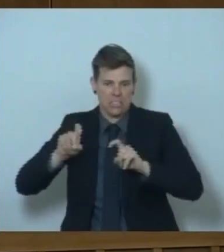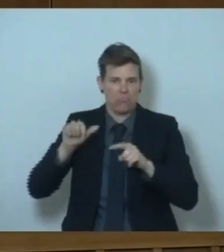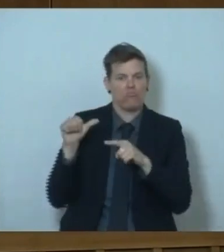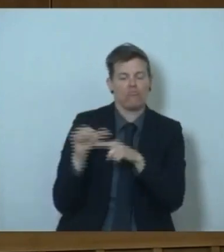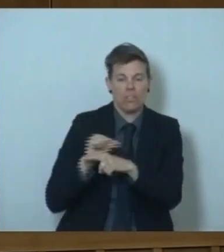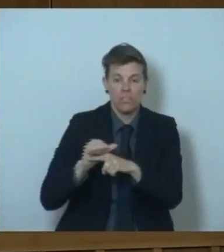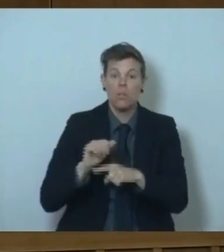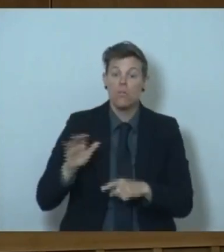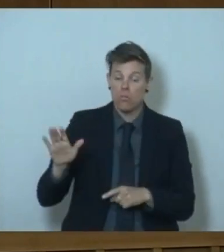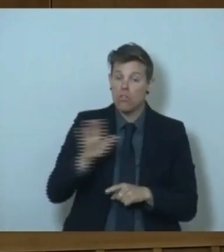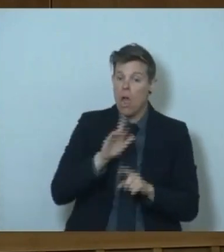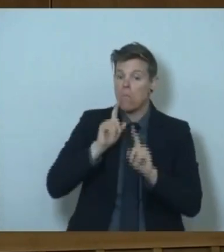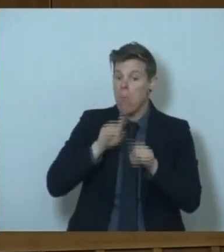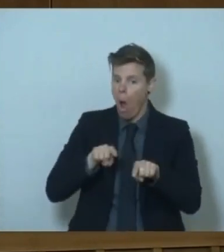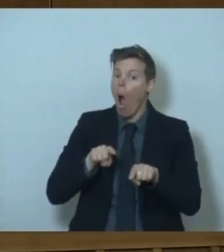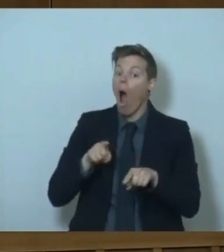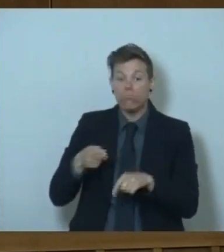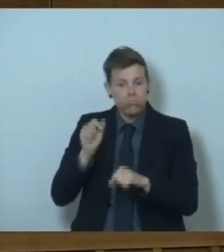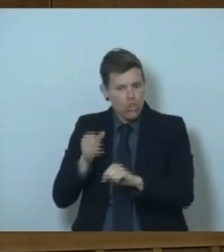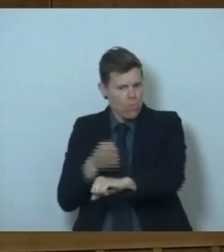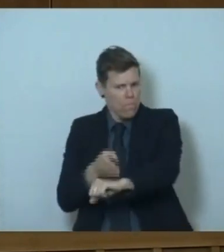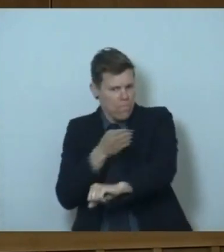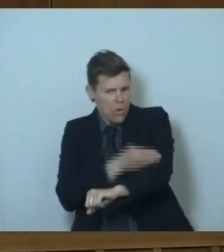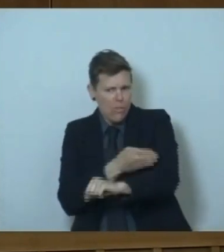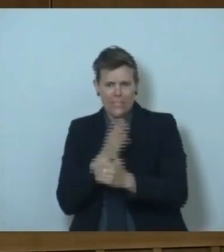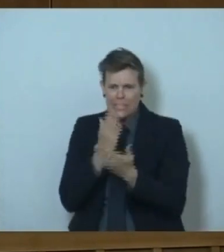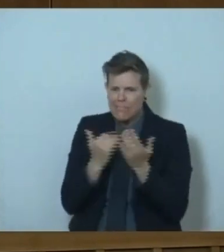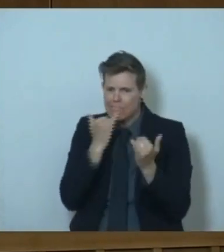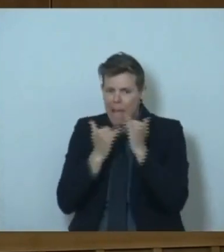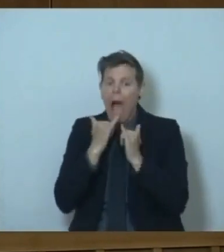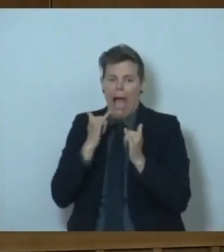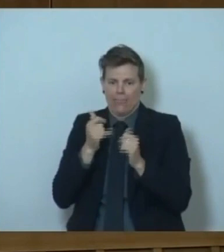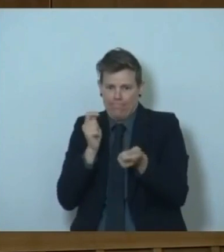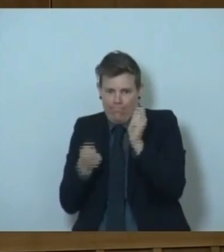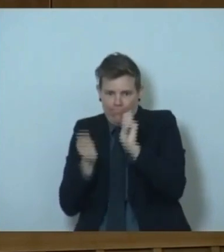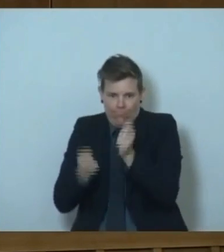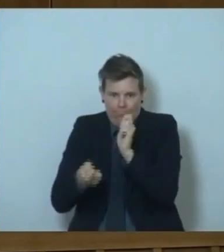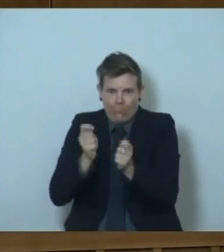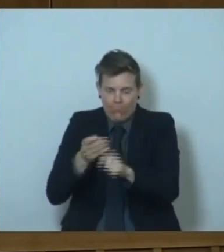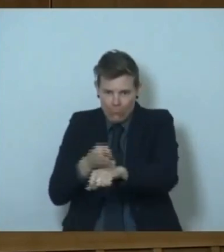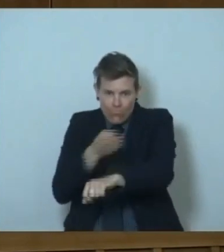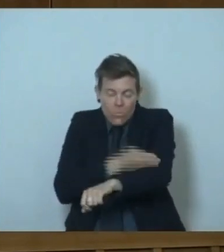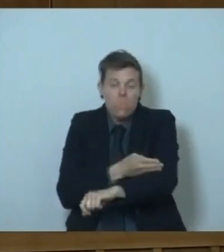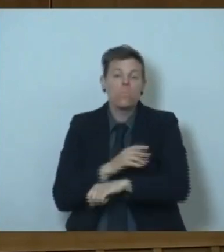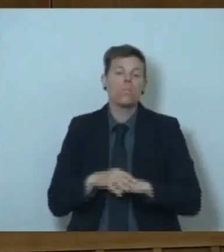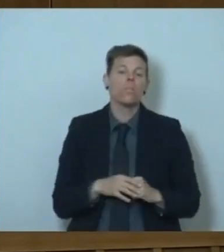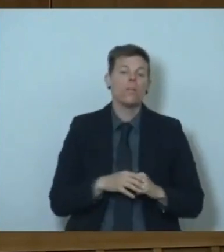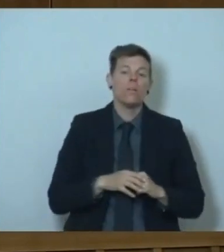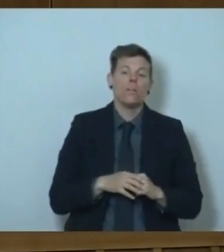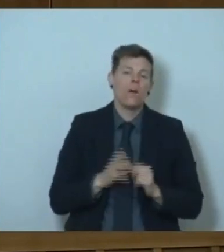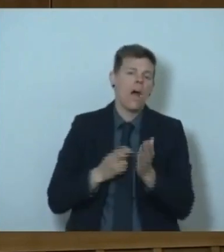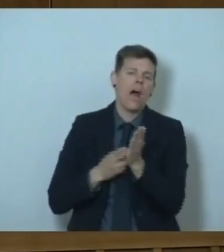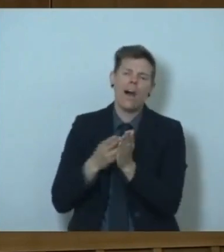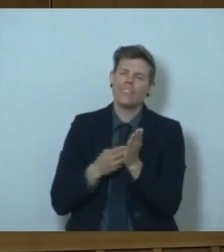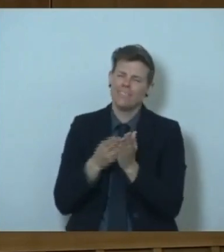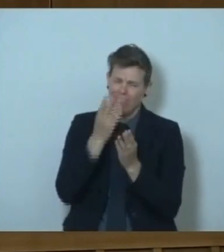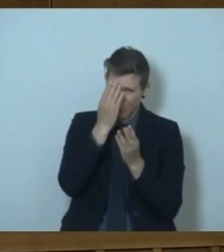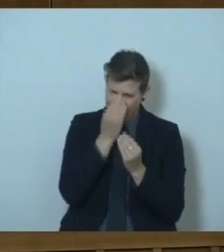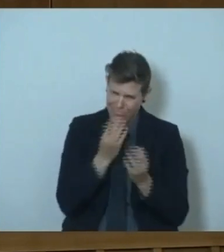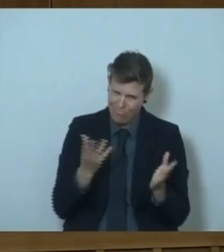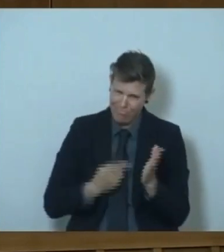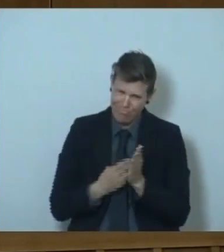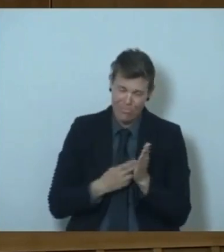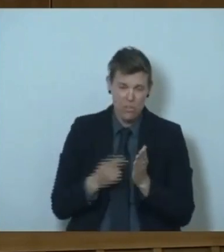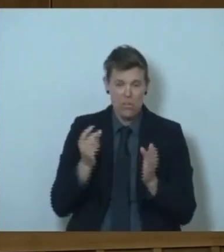that nobody was prepared really for what COVID brought to the world. So I would say that